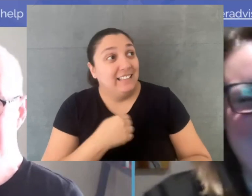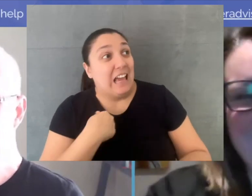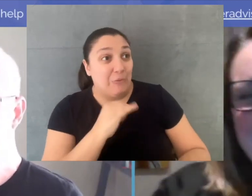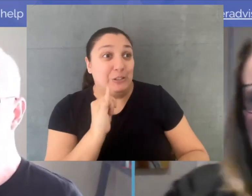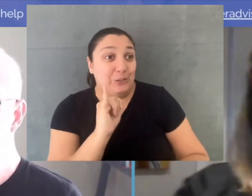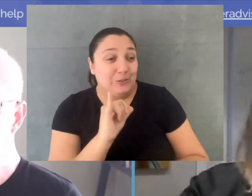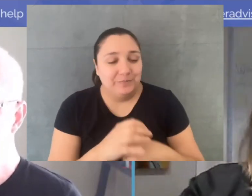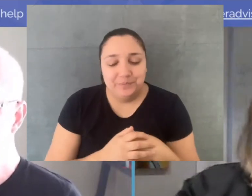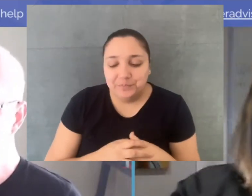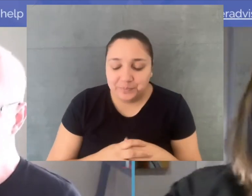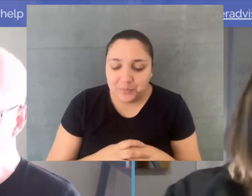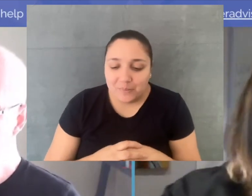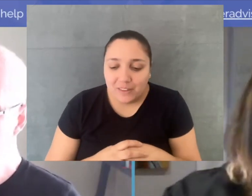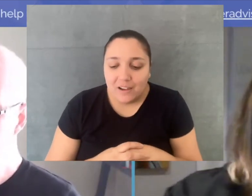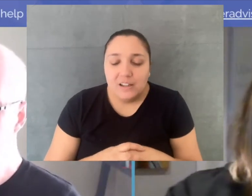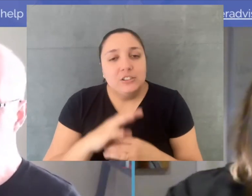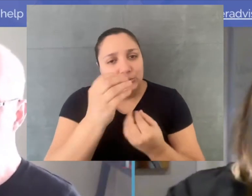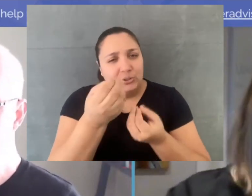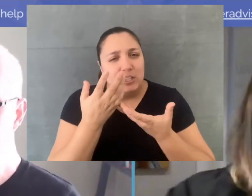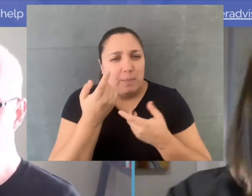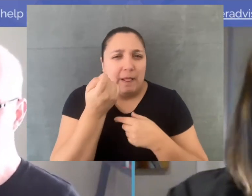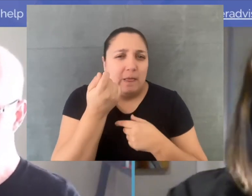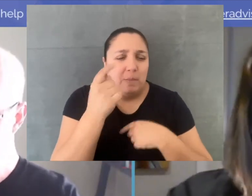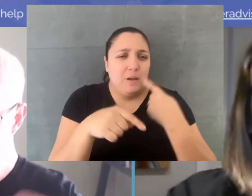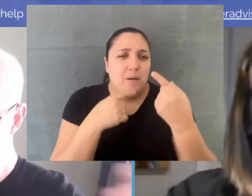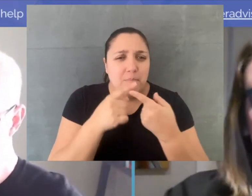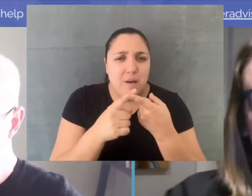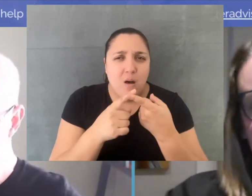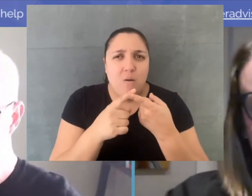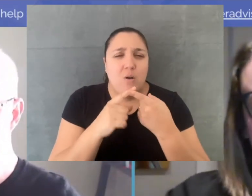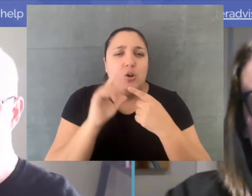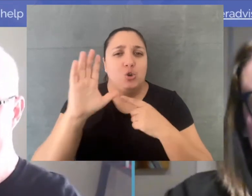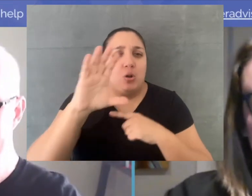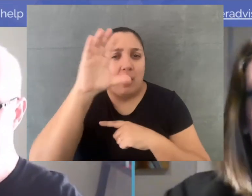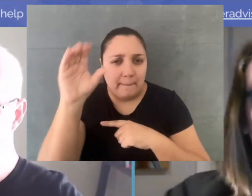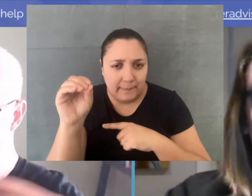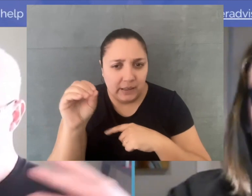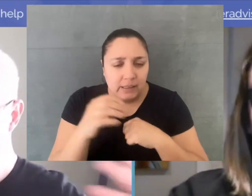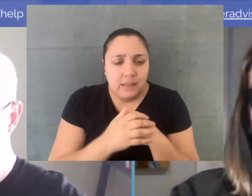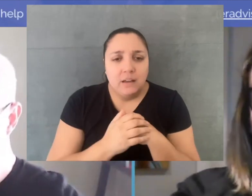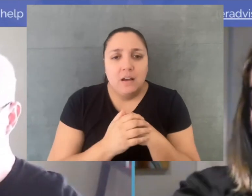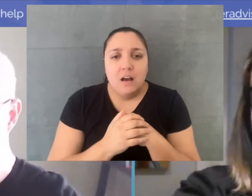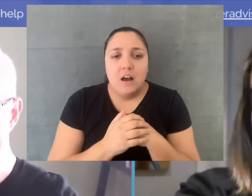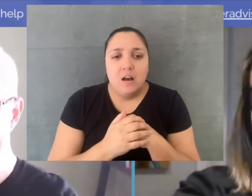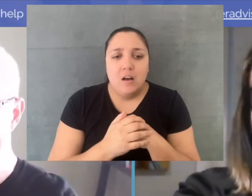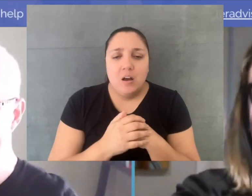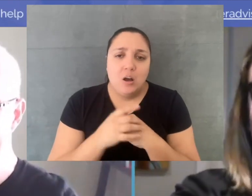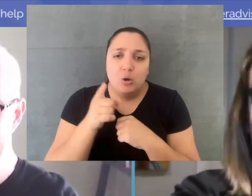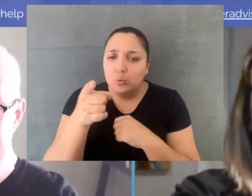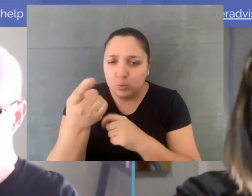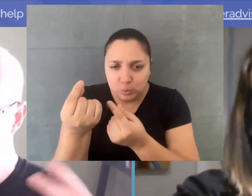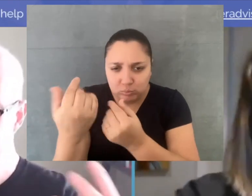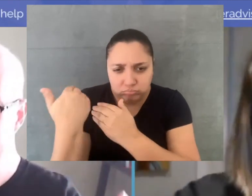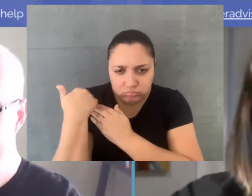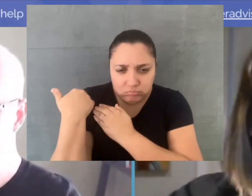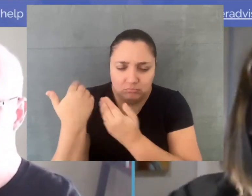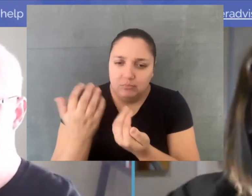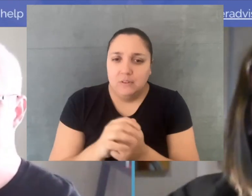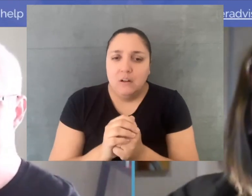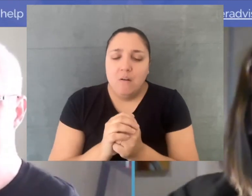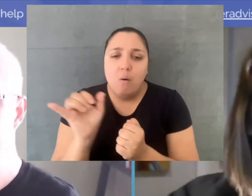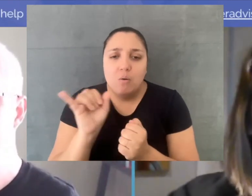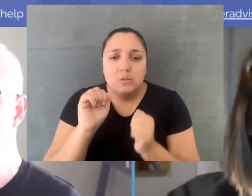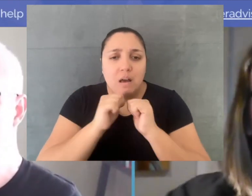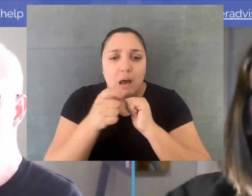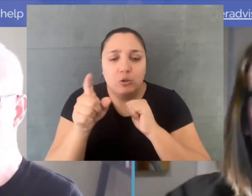Yeah. So tell me a little bit about the company and your place in it, and like how you got